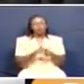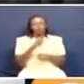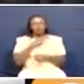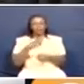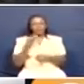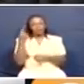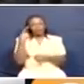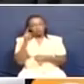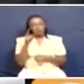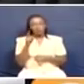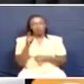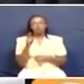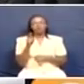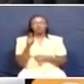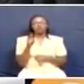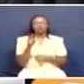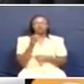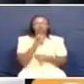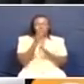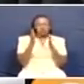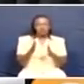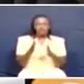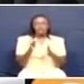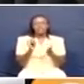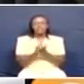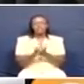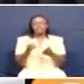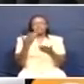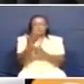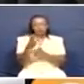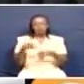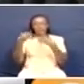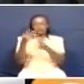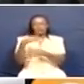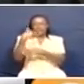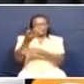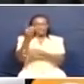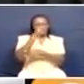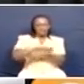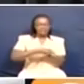petitioner that the documents were served on them the very next possible day.